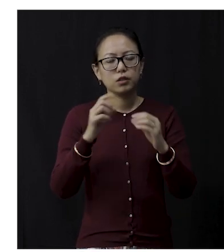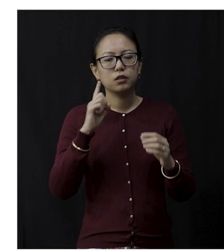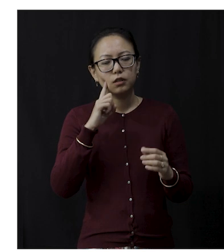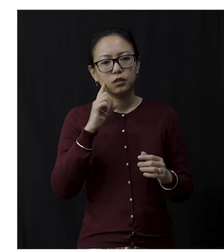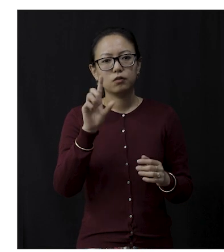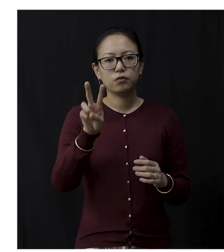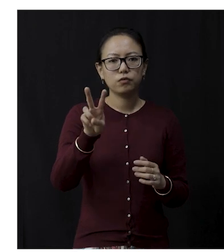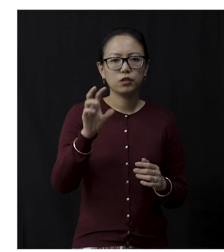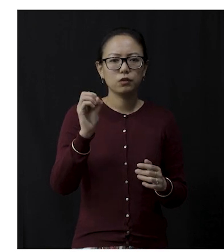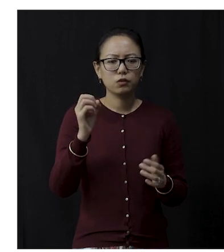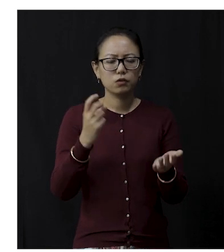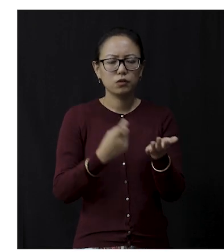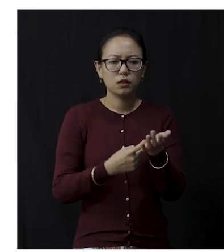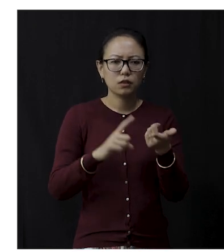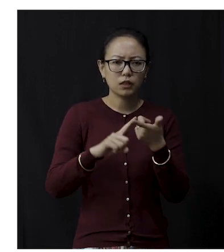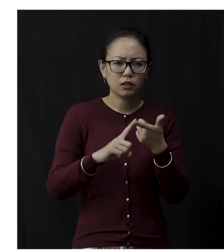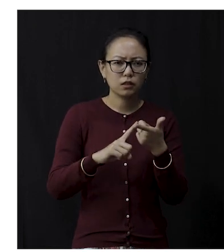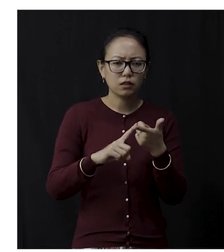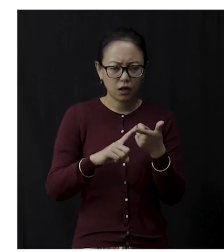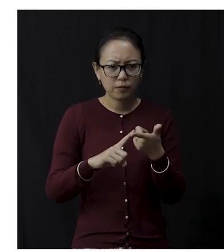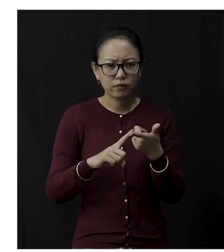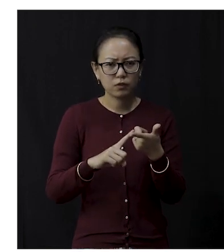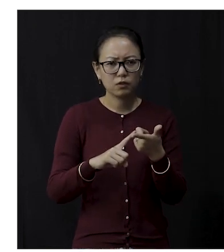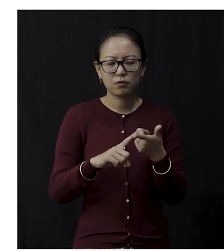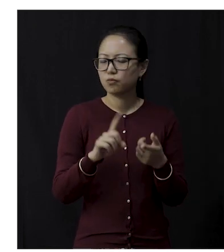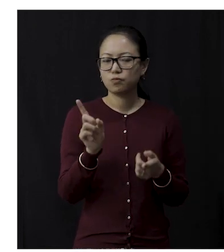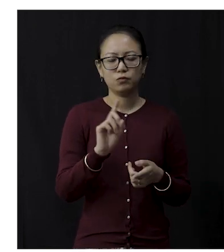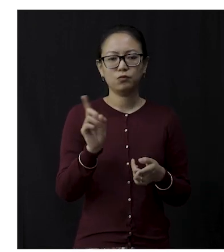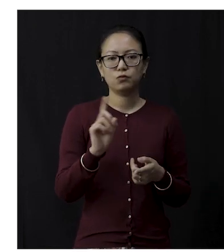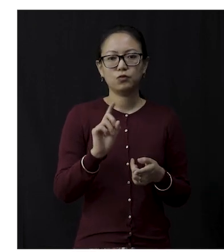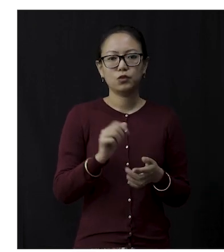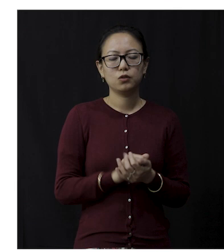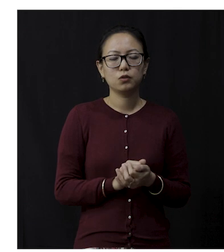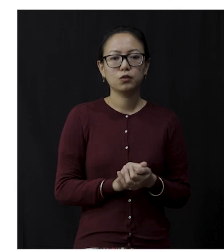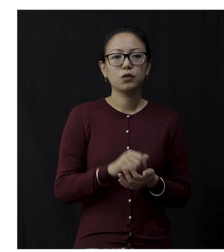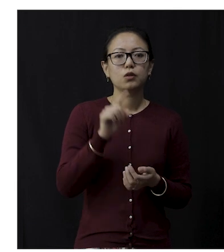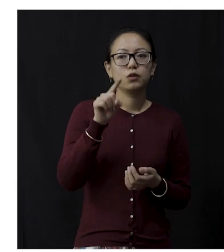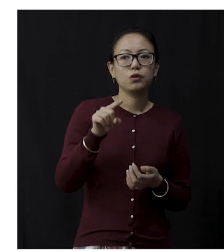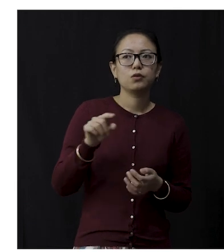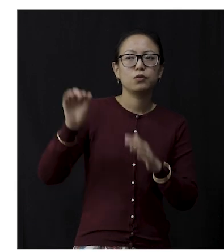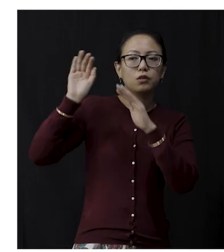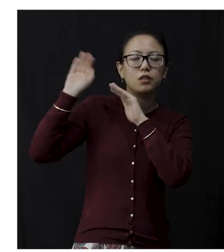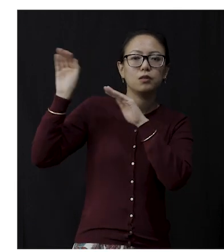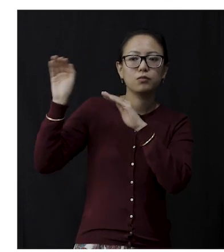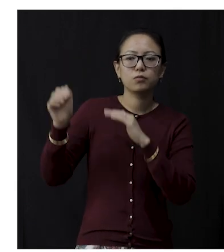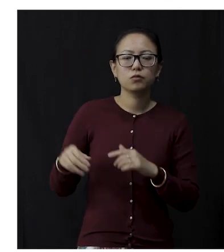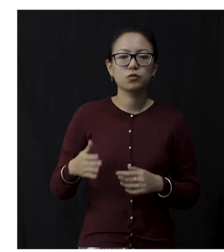Most people we eat plants, yes, but we also eat meat, right?